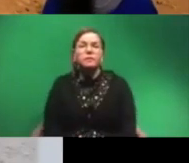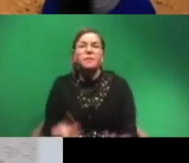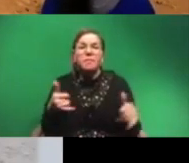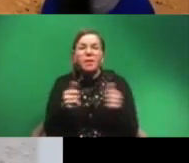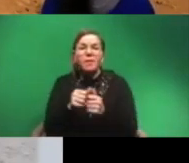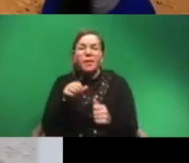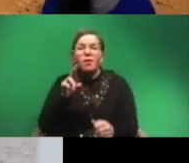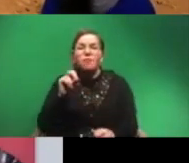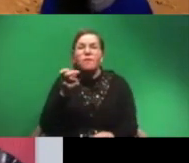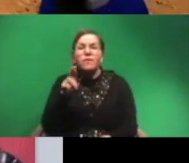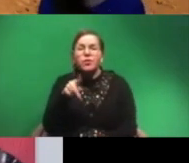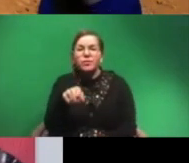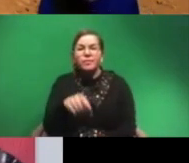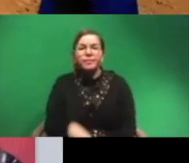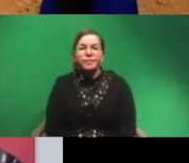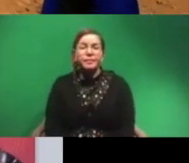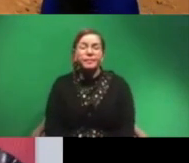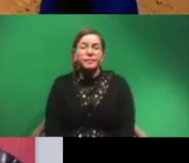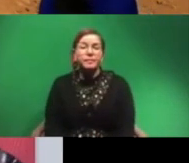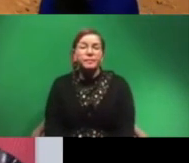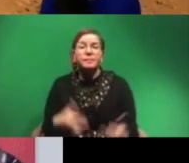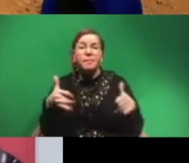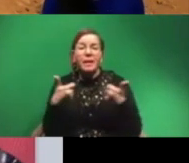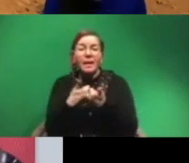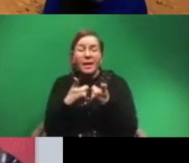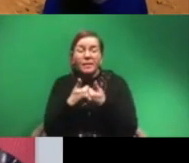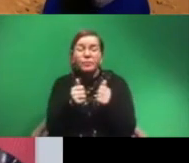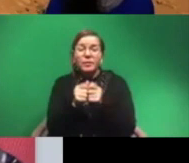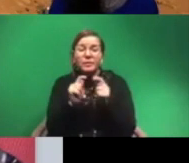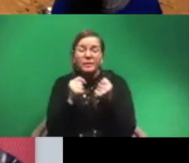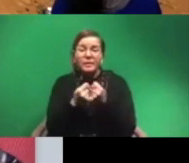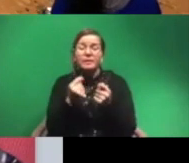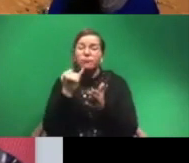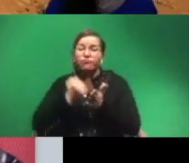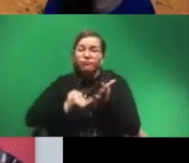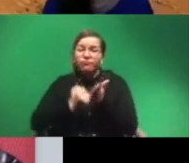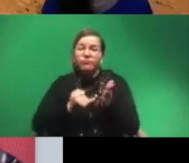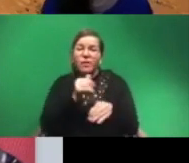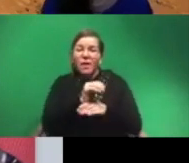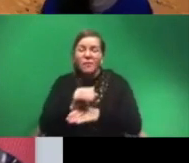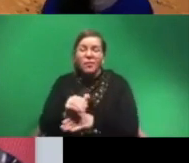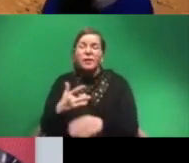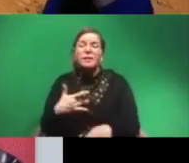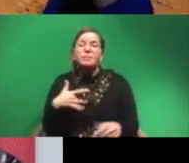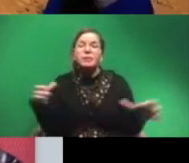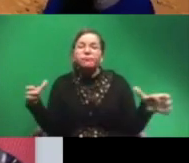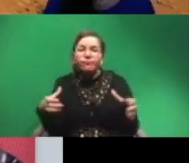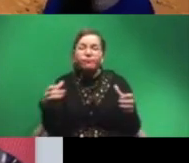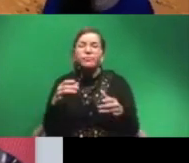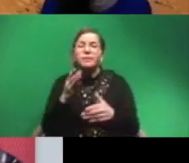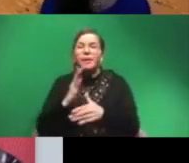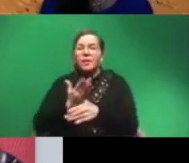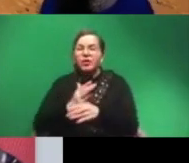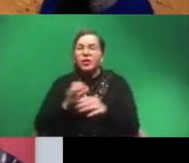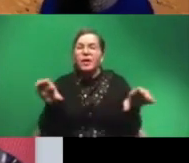rover. We played games with our team. We even made art. Every single night, all of us would come together and do some shared activity